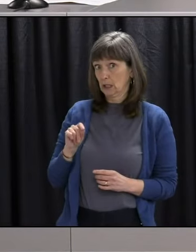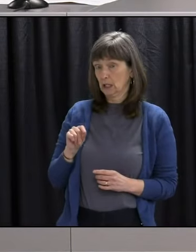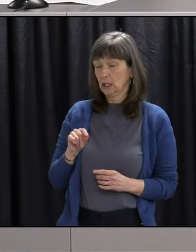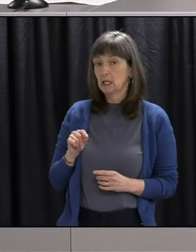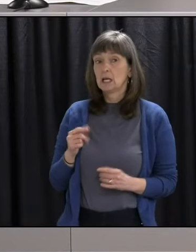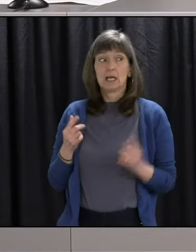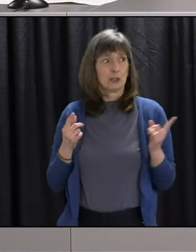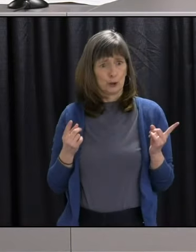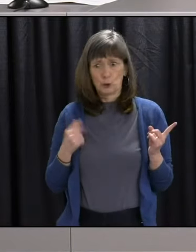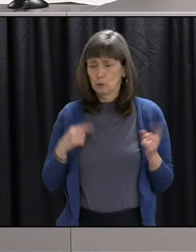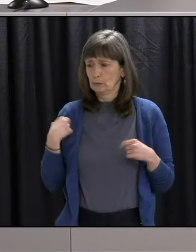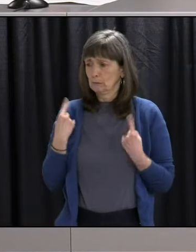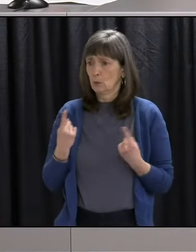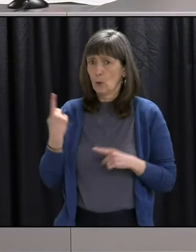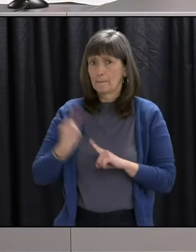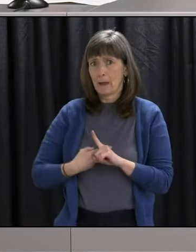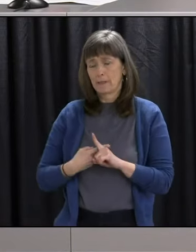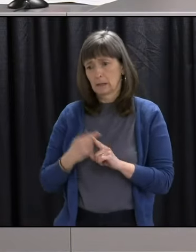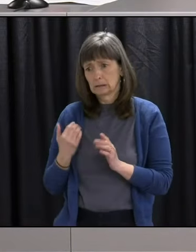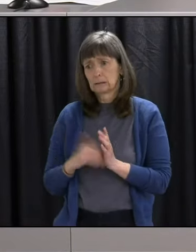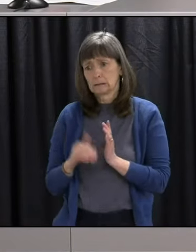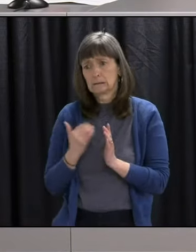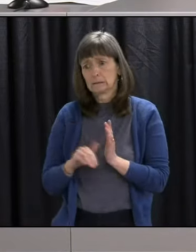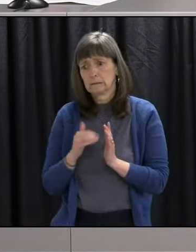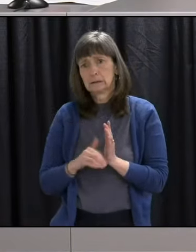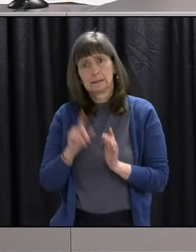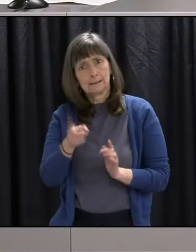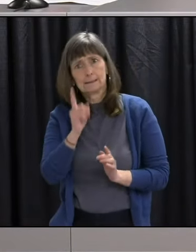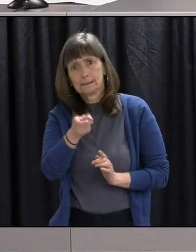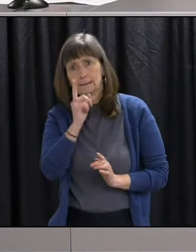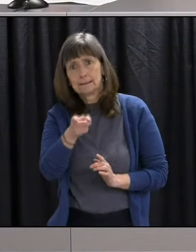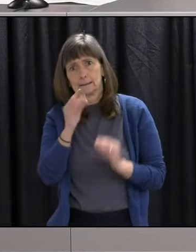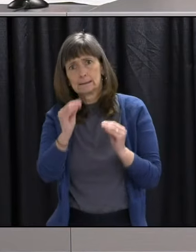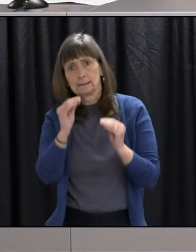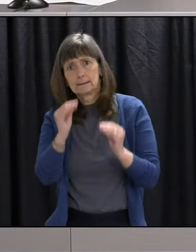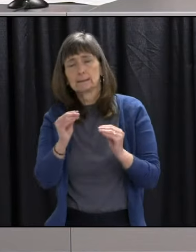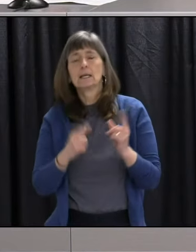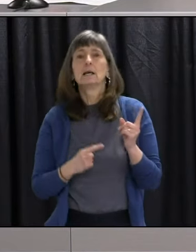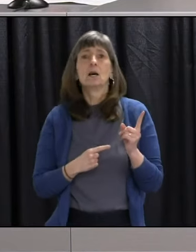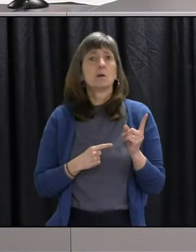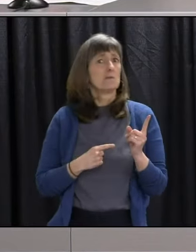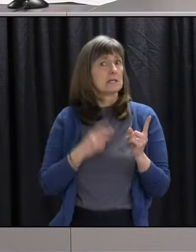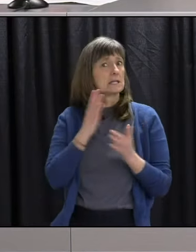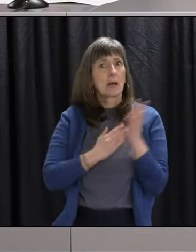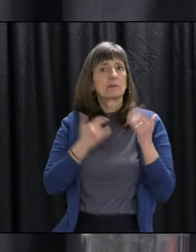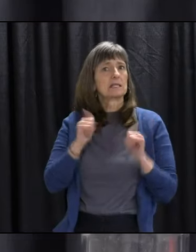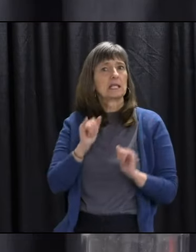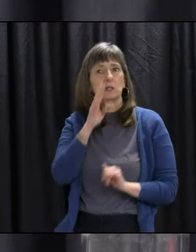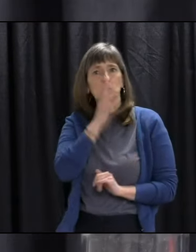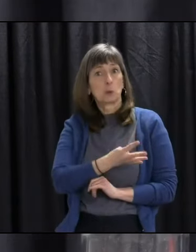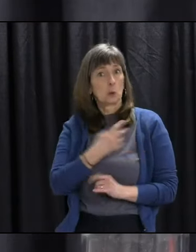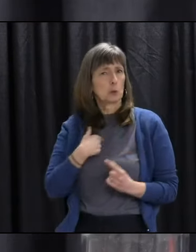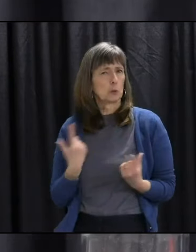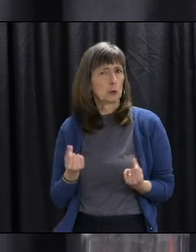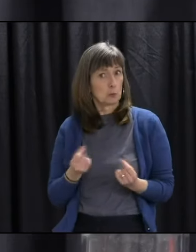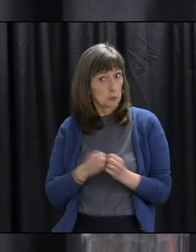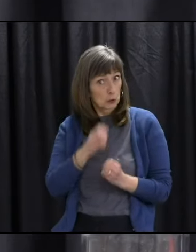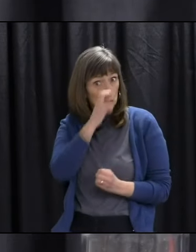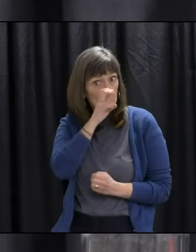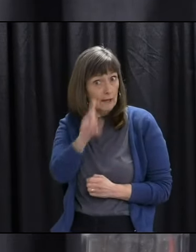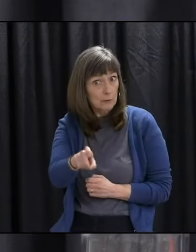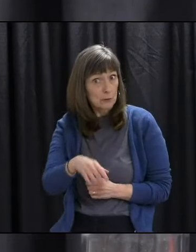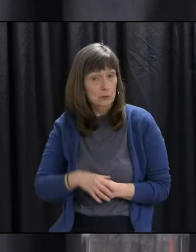for a month. But is it time to bring down some more strict measures for those groups of people who just aren't listening? I think that is an issue of